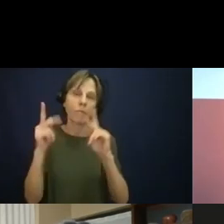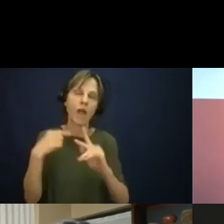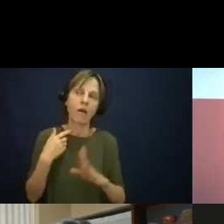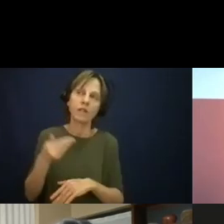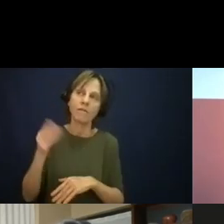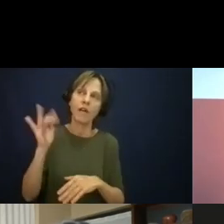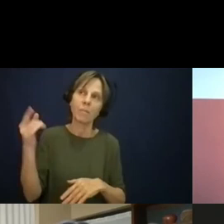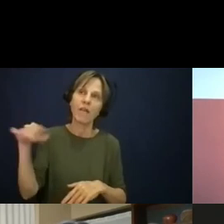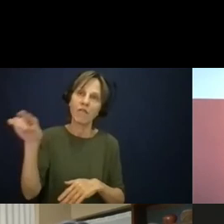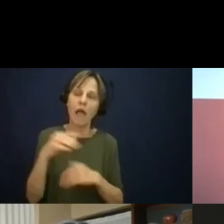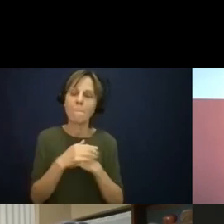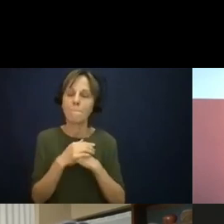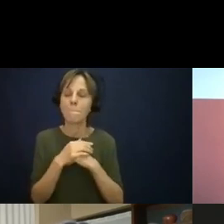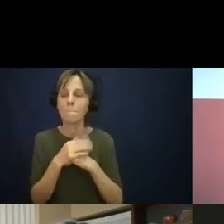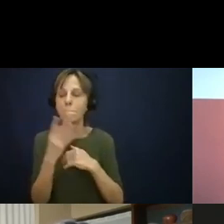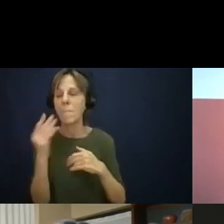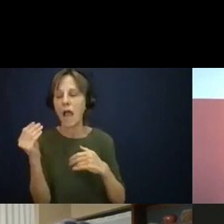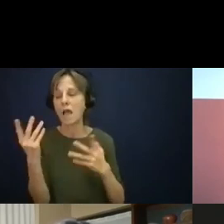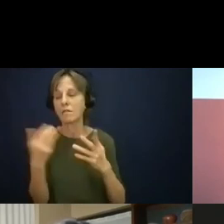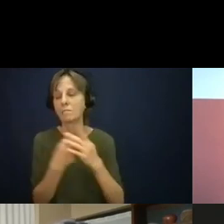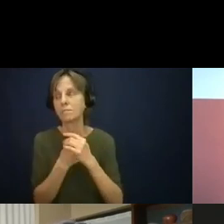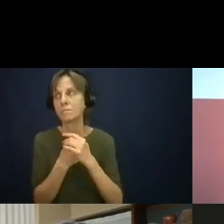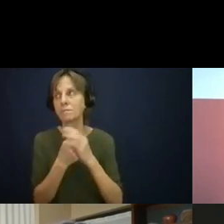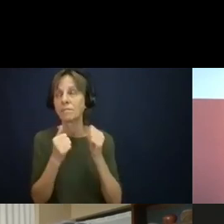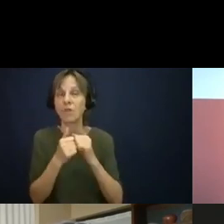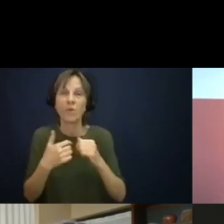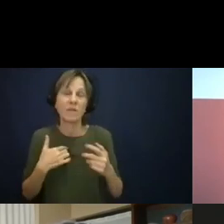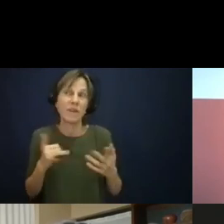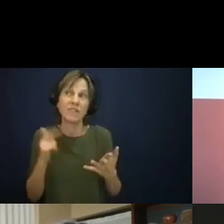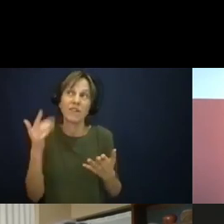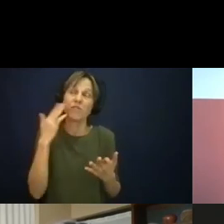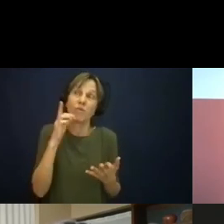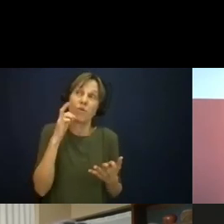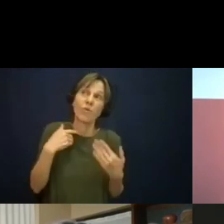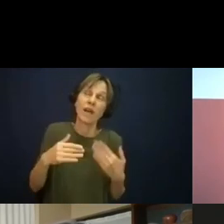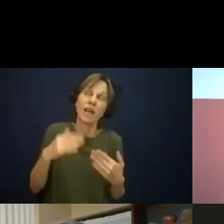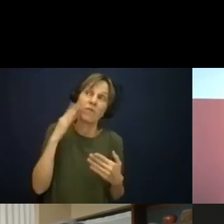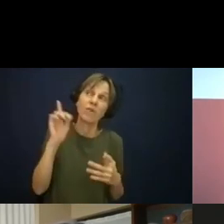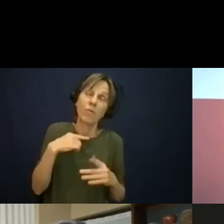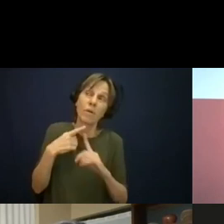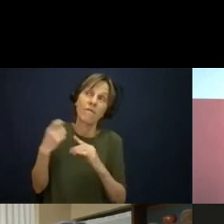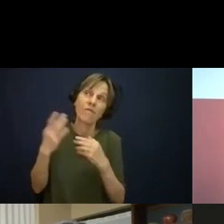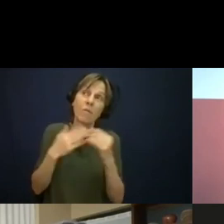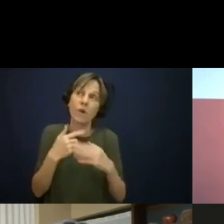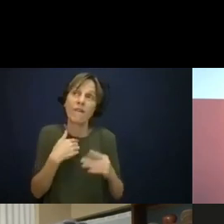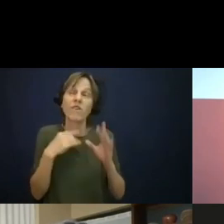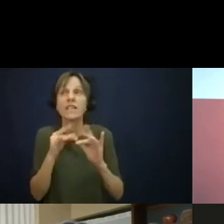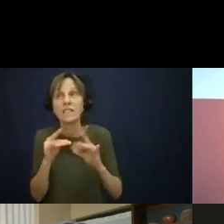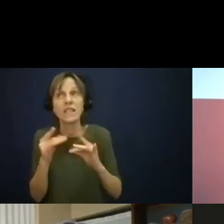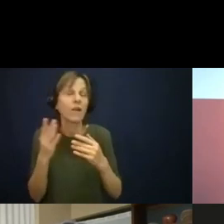them, and you know, with me, it's like, you know who I am, you know where I come from. So whatever I say is gonna, whatever come